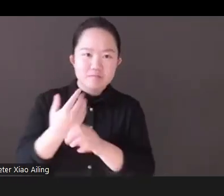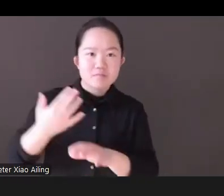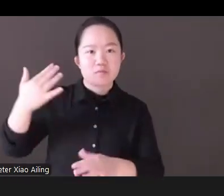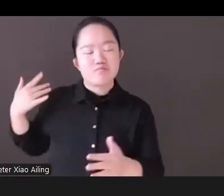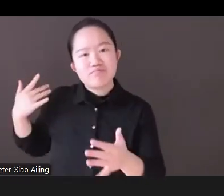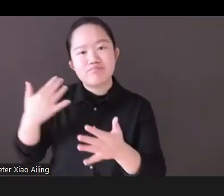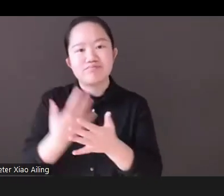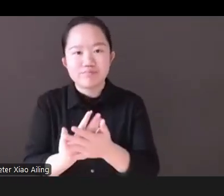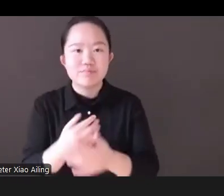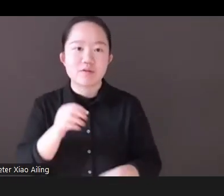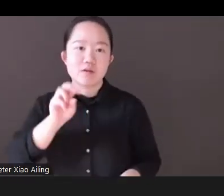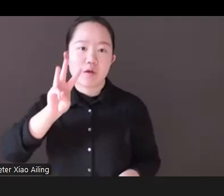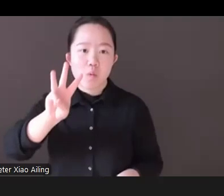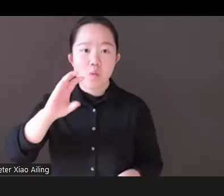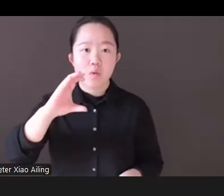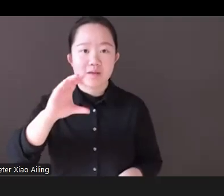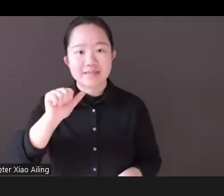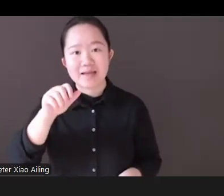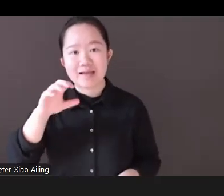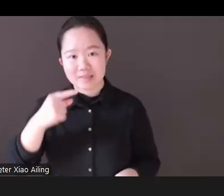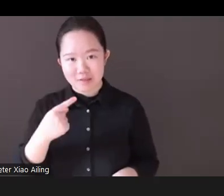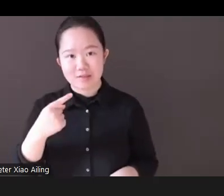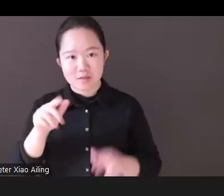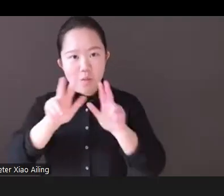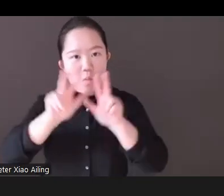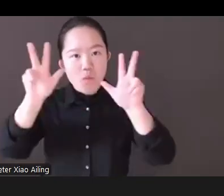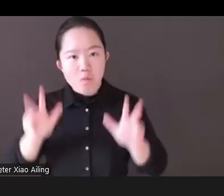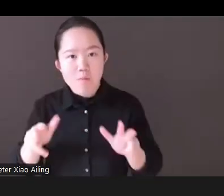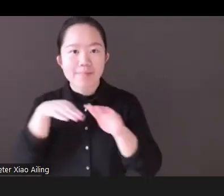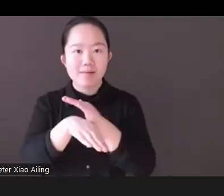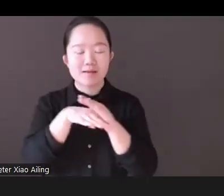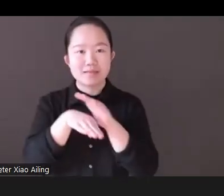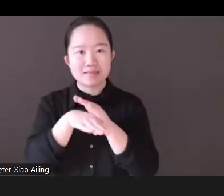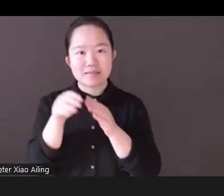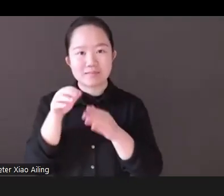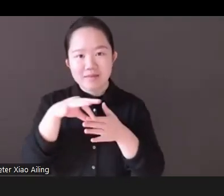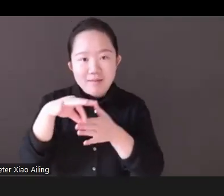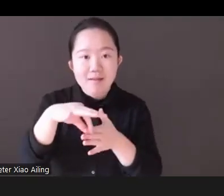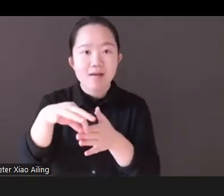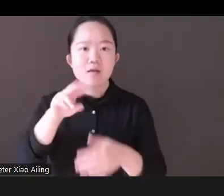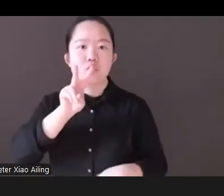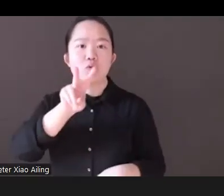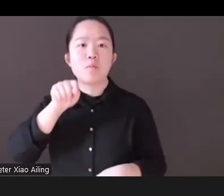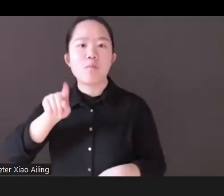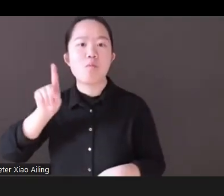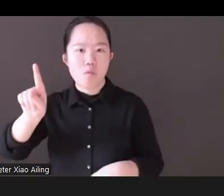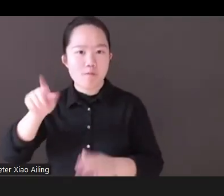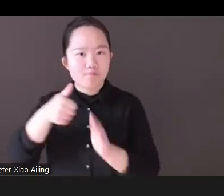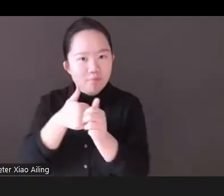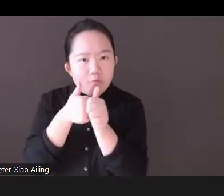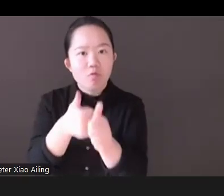semi-automated testing. For instance, when we're testing color contrast. And for the private sector, we